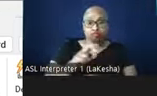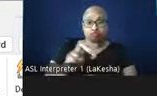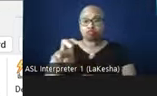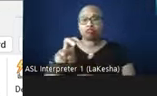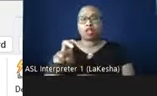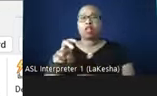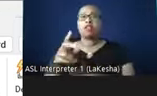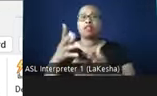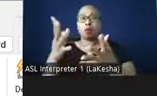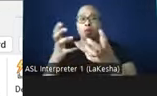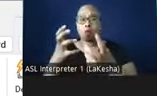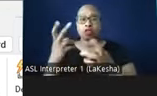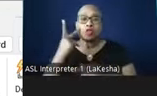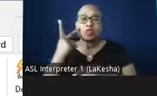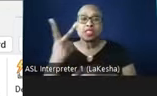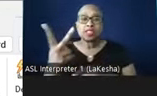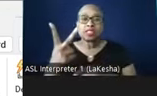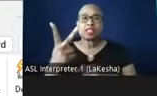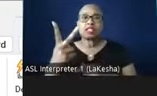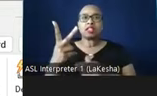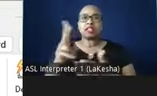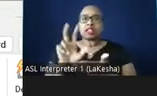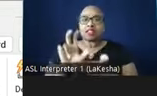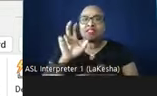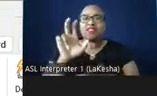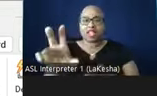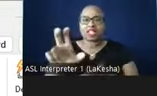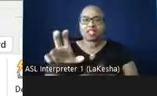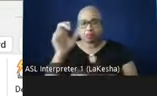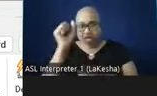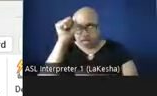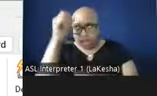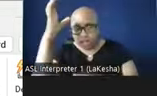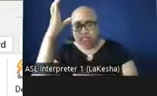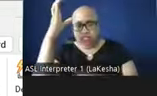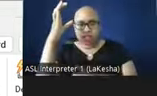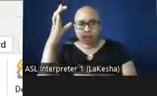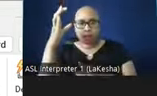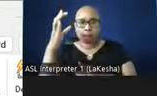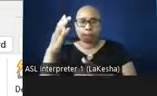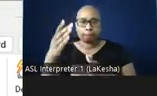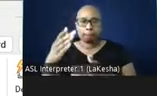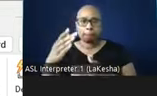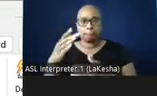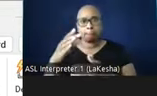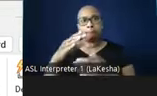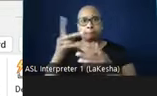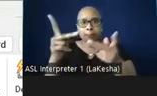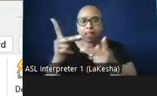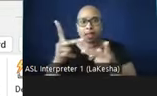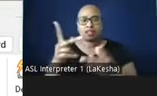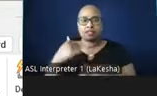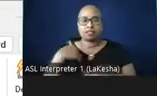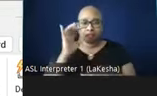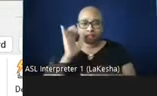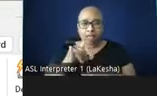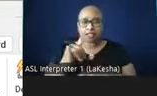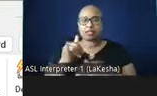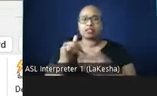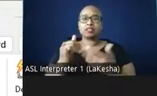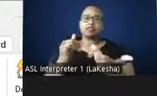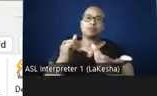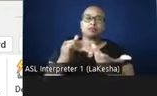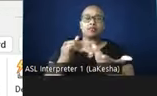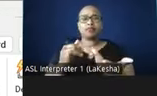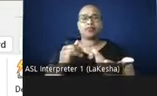see projects at investment concept stage, which is a much smarter way to direct traffic. When, you know, a park has